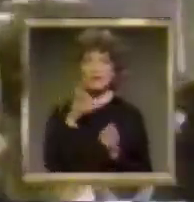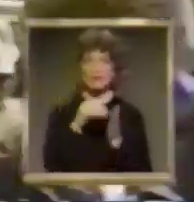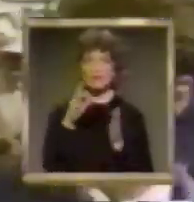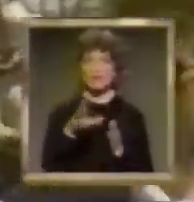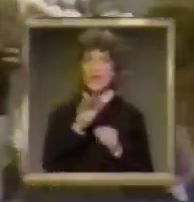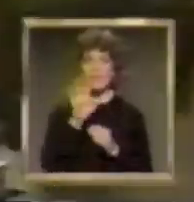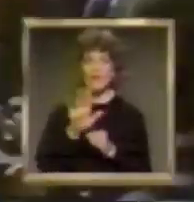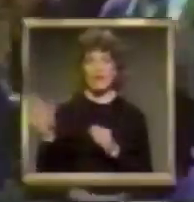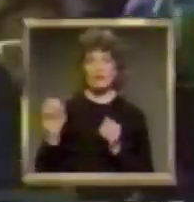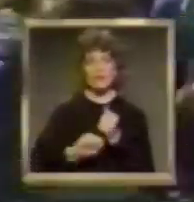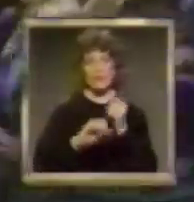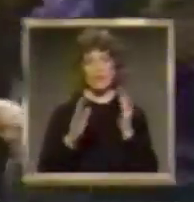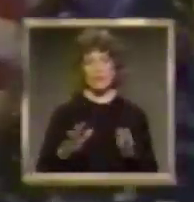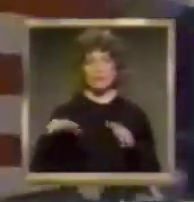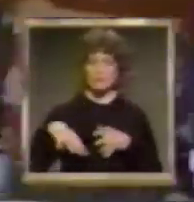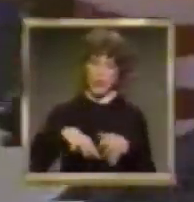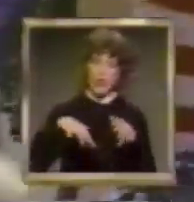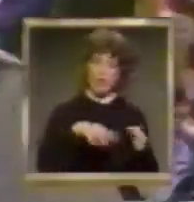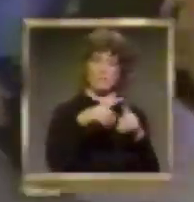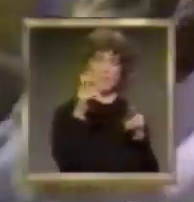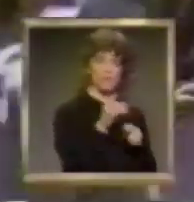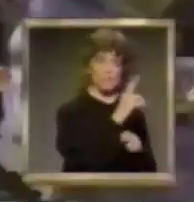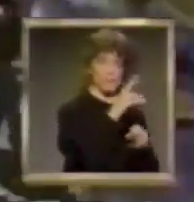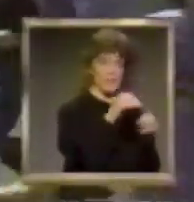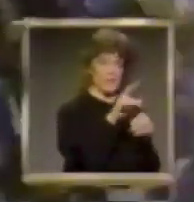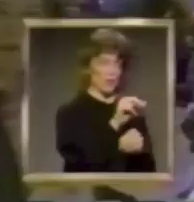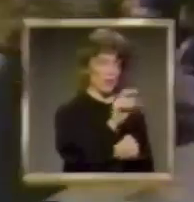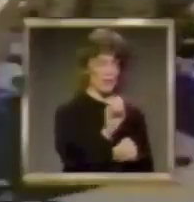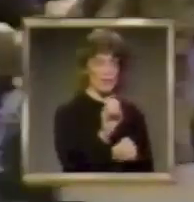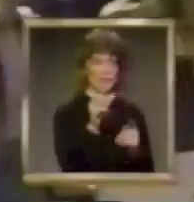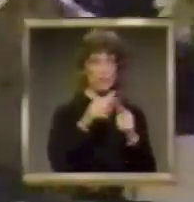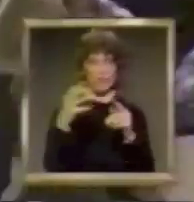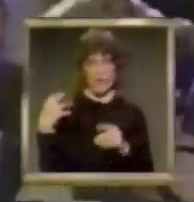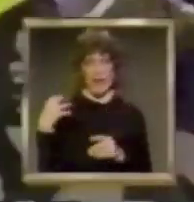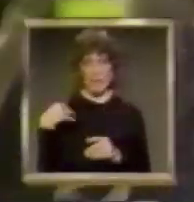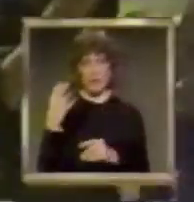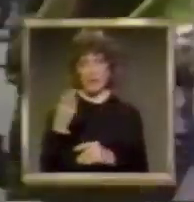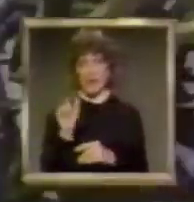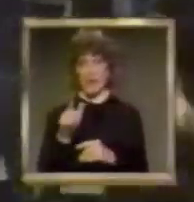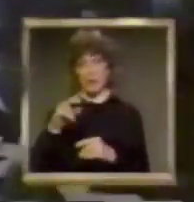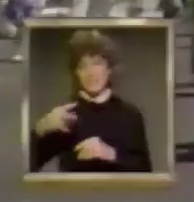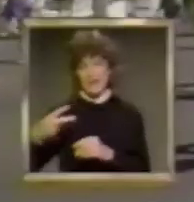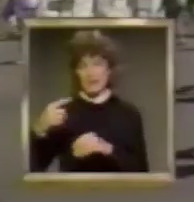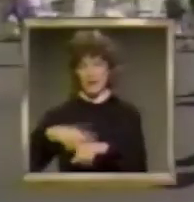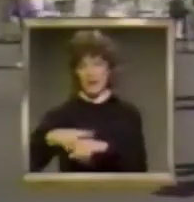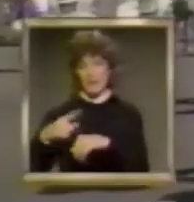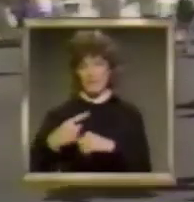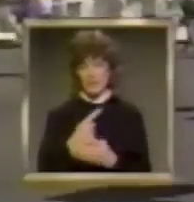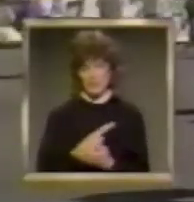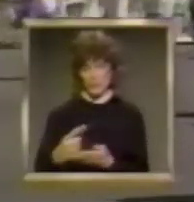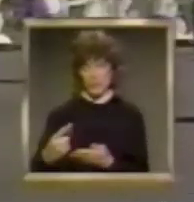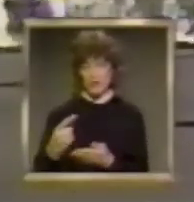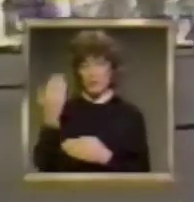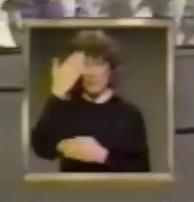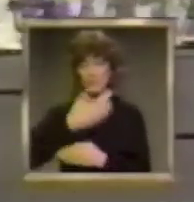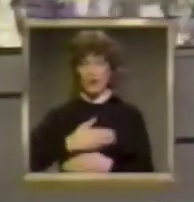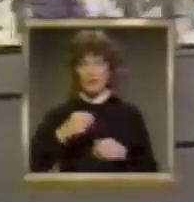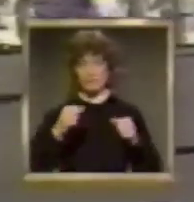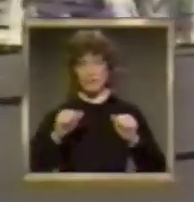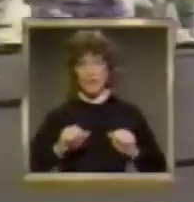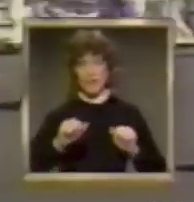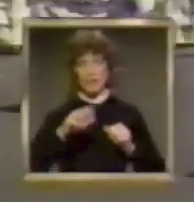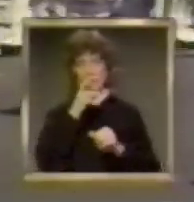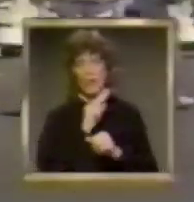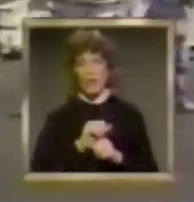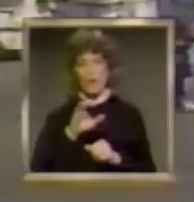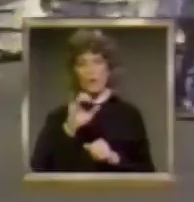their supporters marched from the university in Northeast to Capitol Hill for the second time this week. In front, they carried an old civil